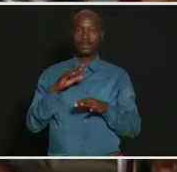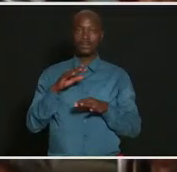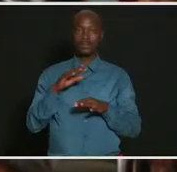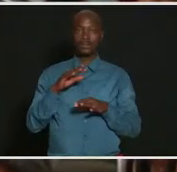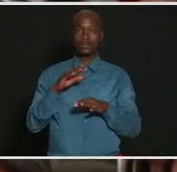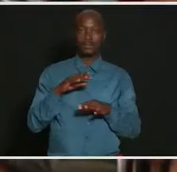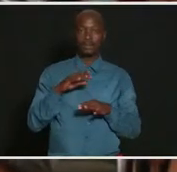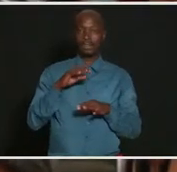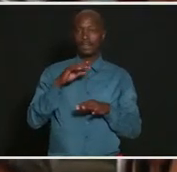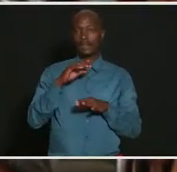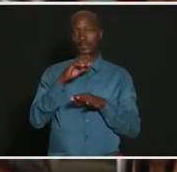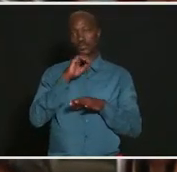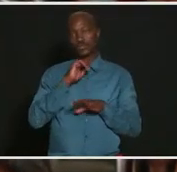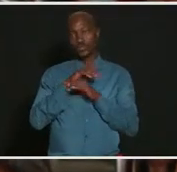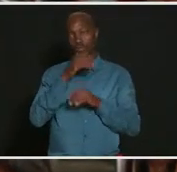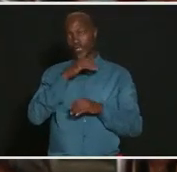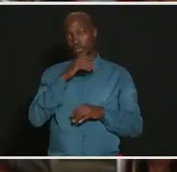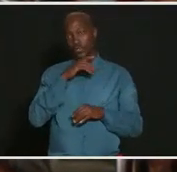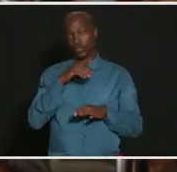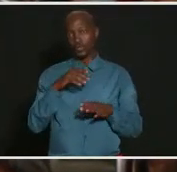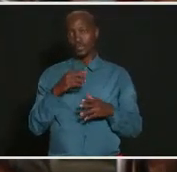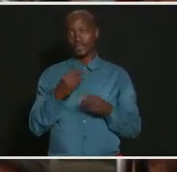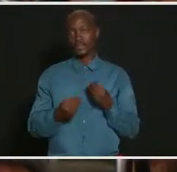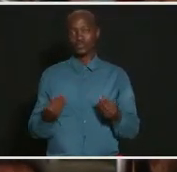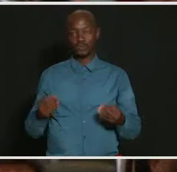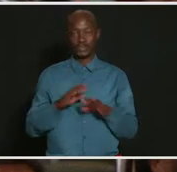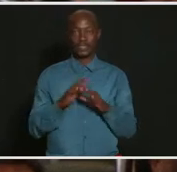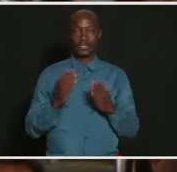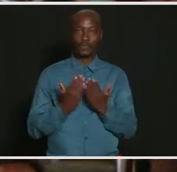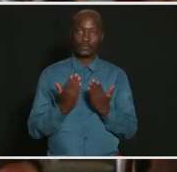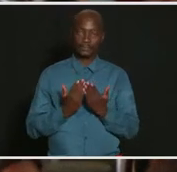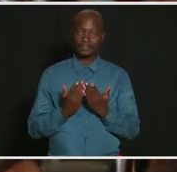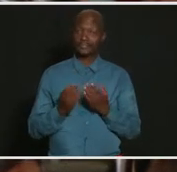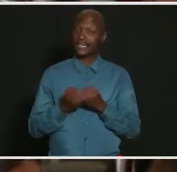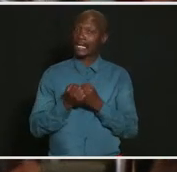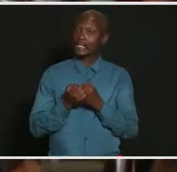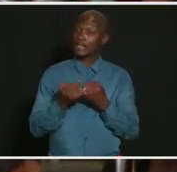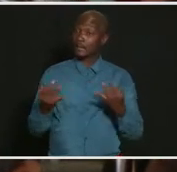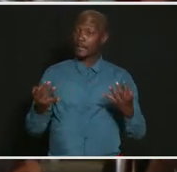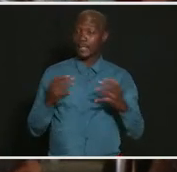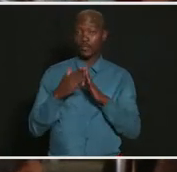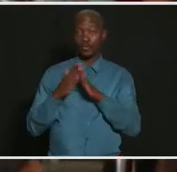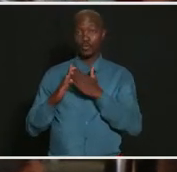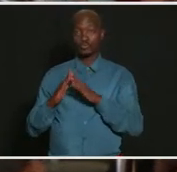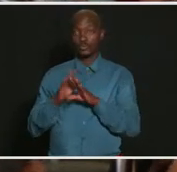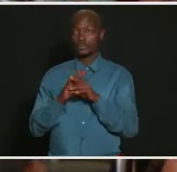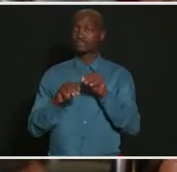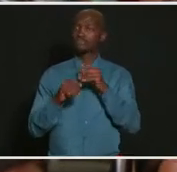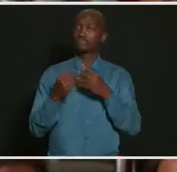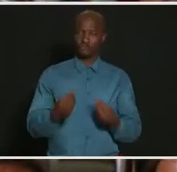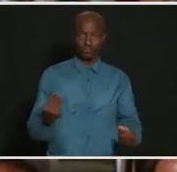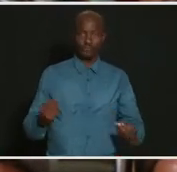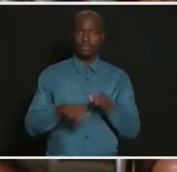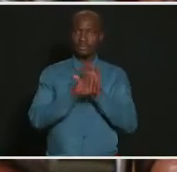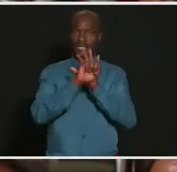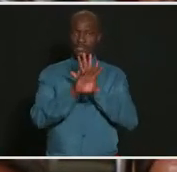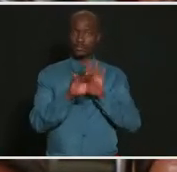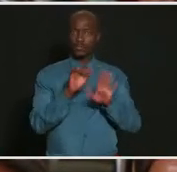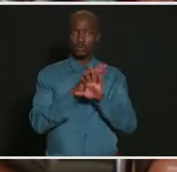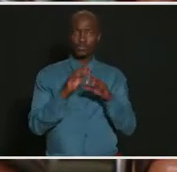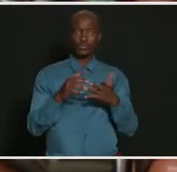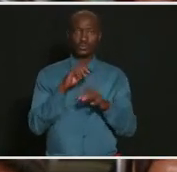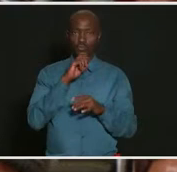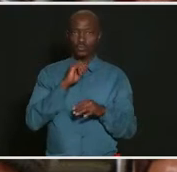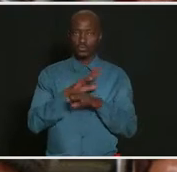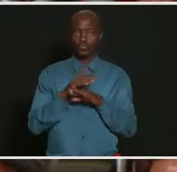by children in our schools in many communities the children are already exposed to like to the use